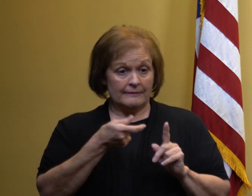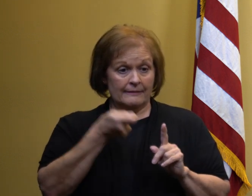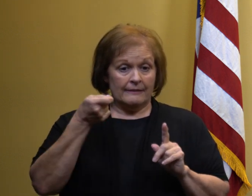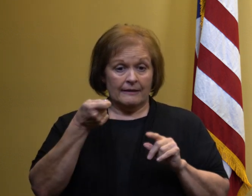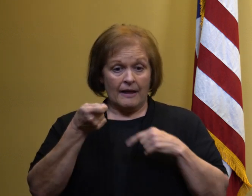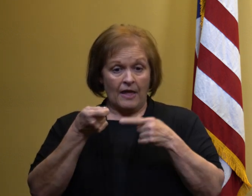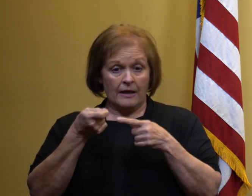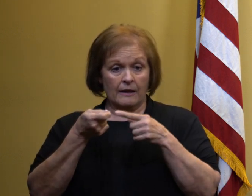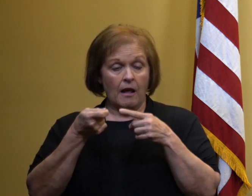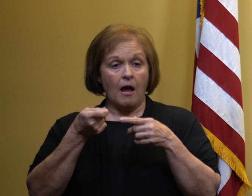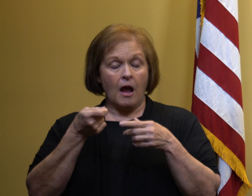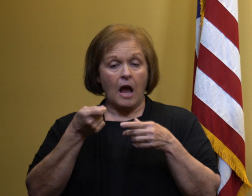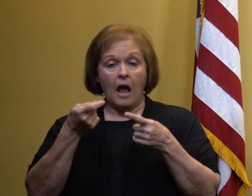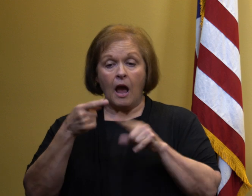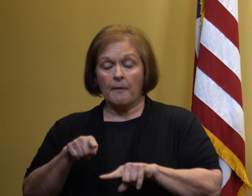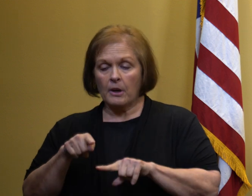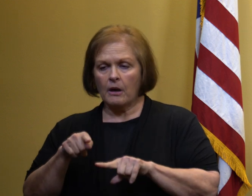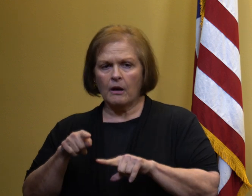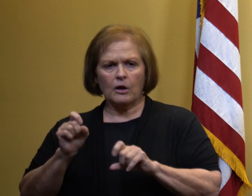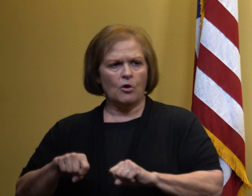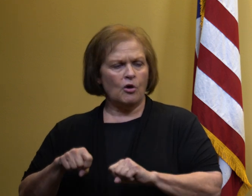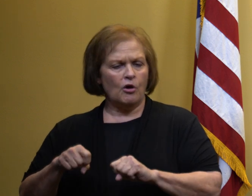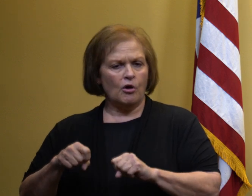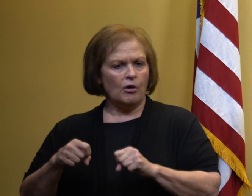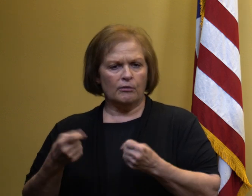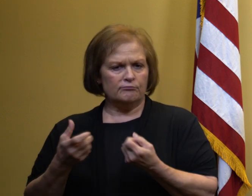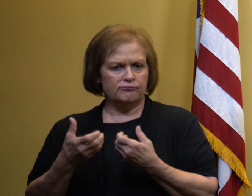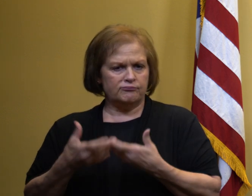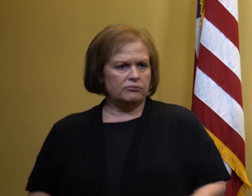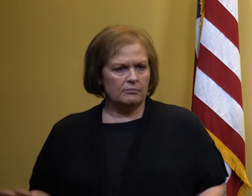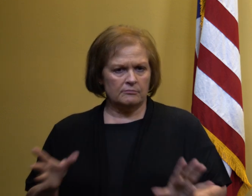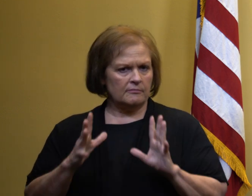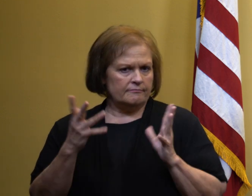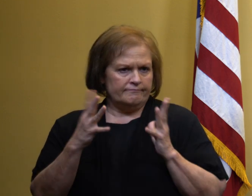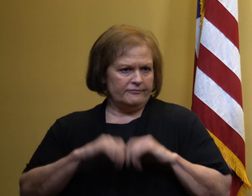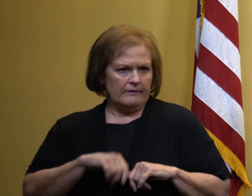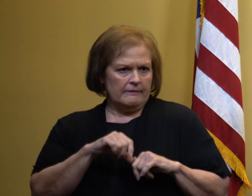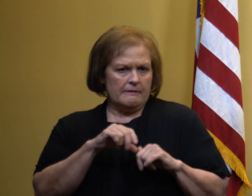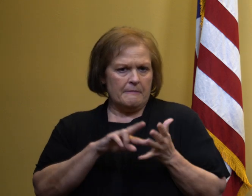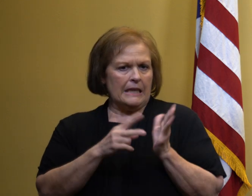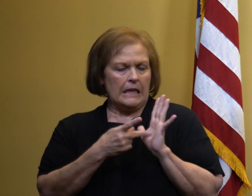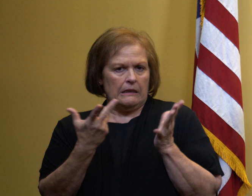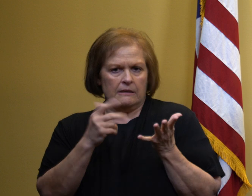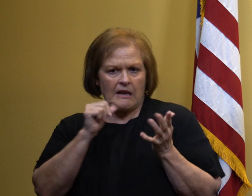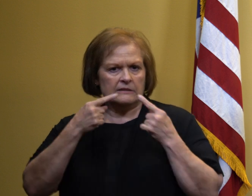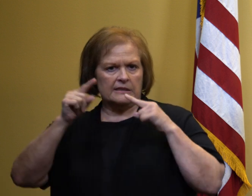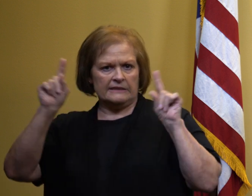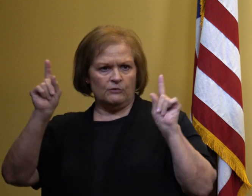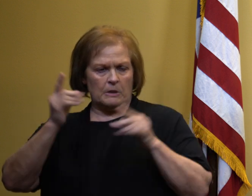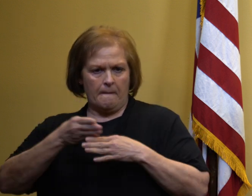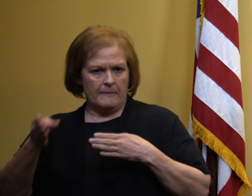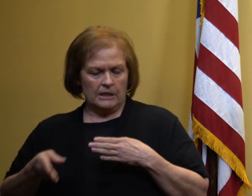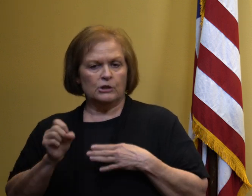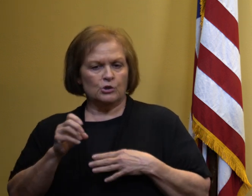whole deal can fall apart. So it's very important that we work in alignment and be on the